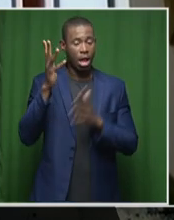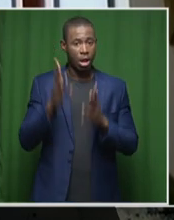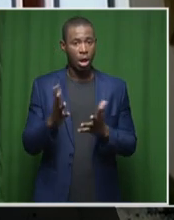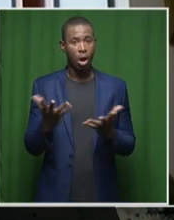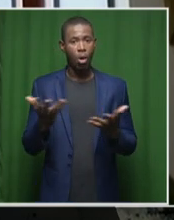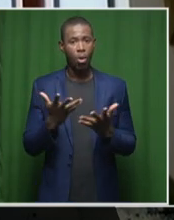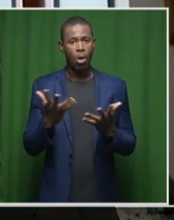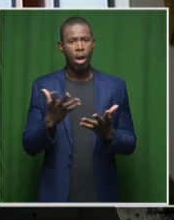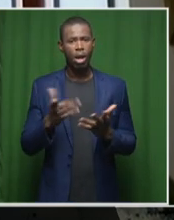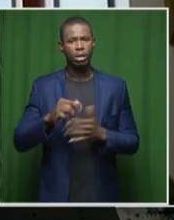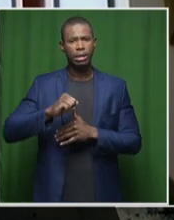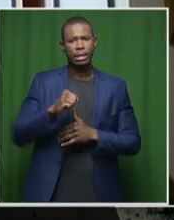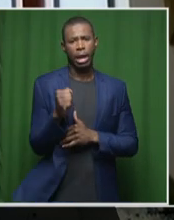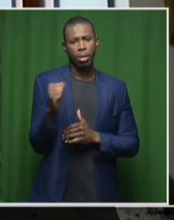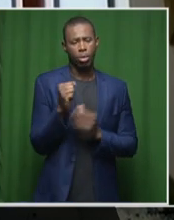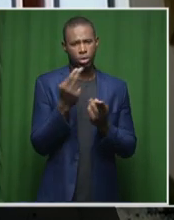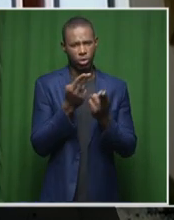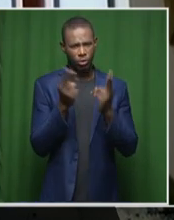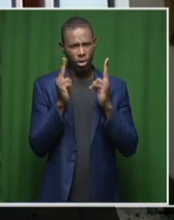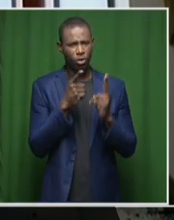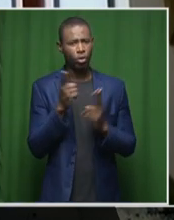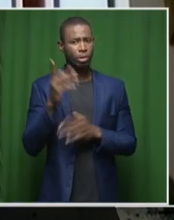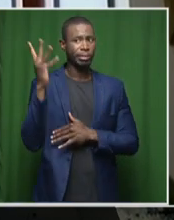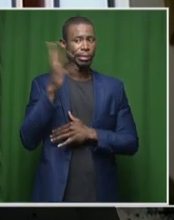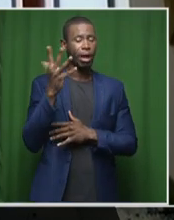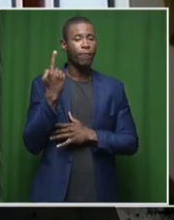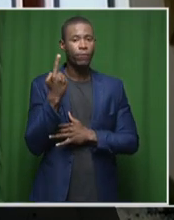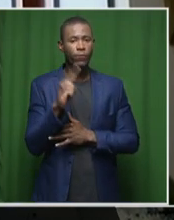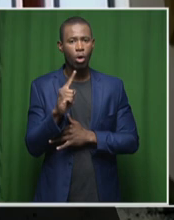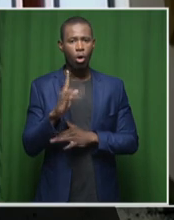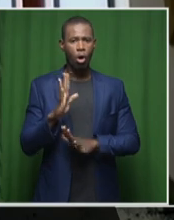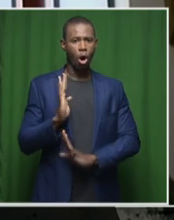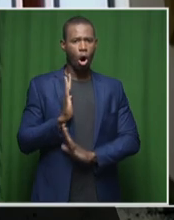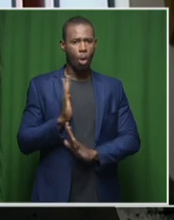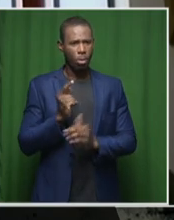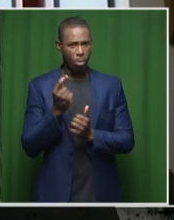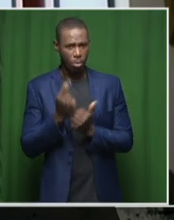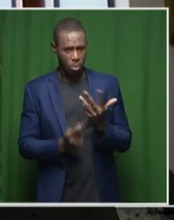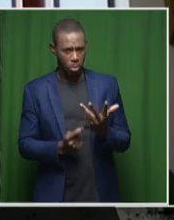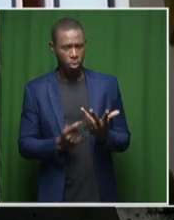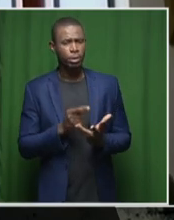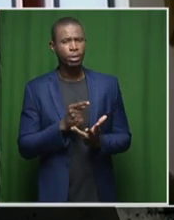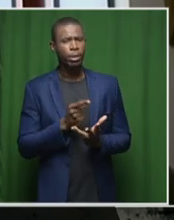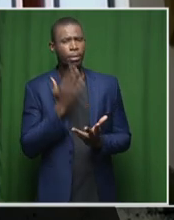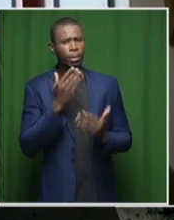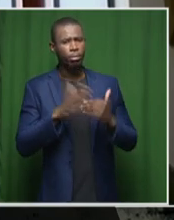Stellenbosch University, but speak to us about your interest in the South African Defence Force.